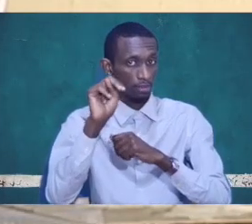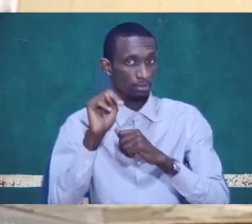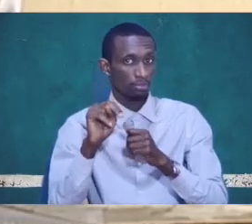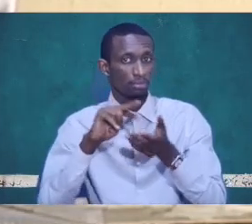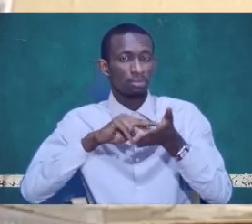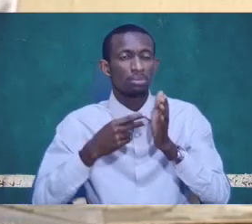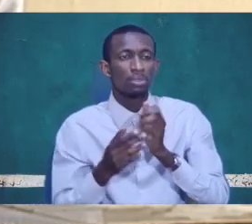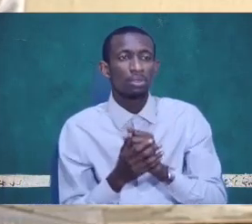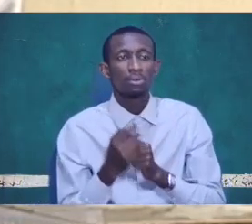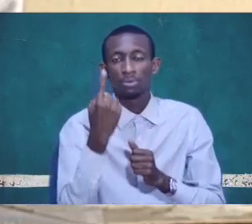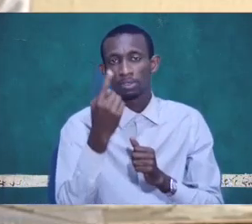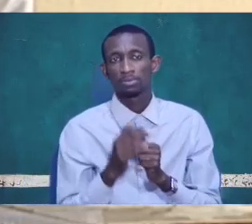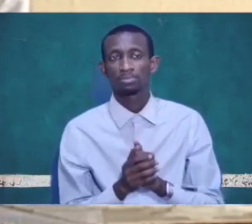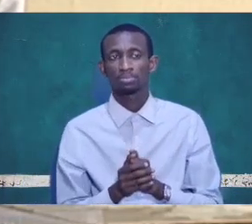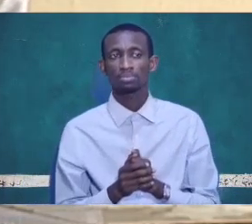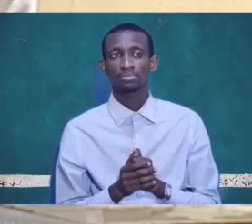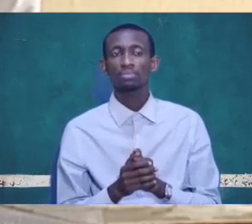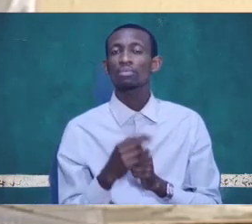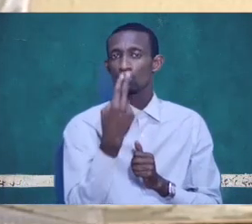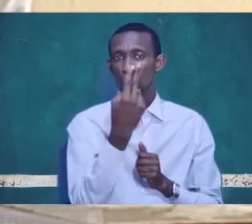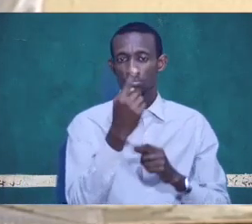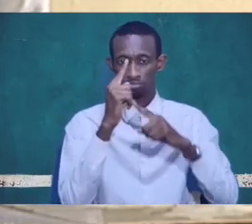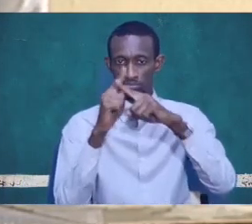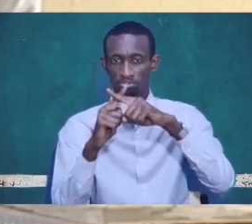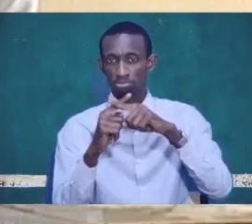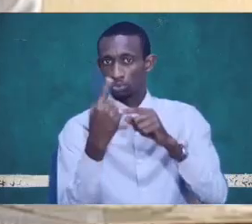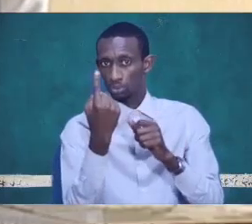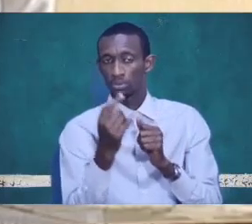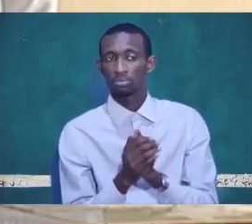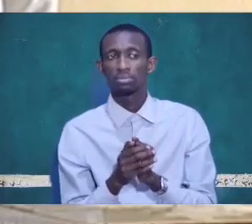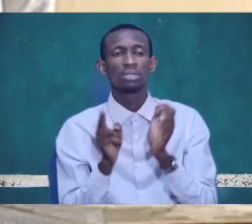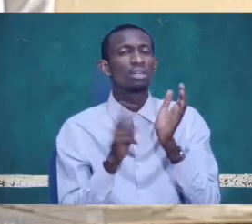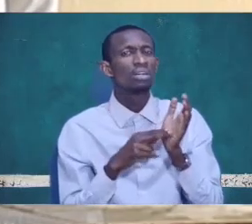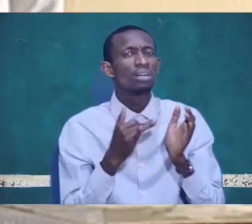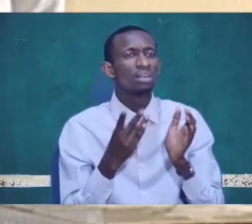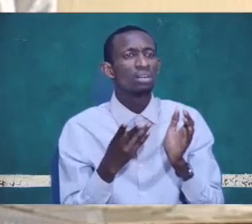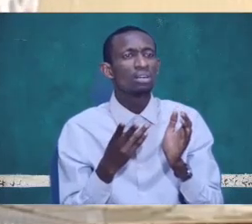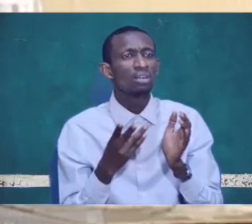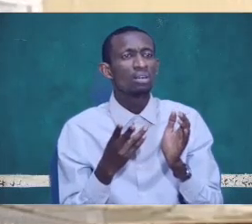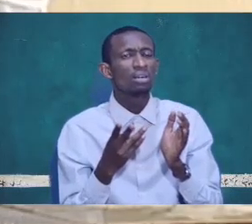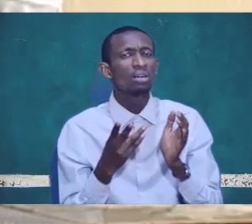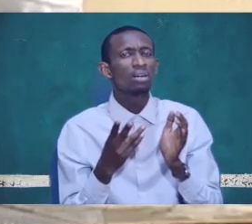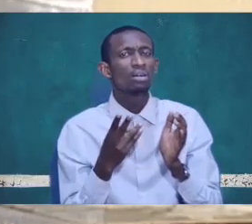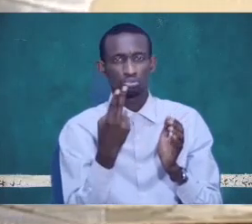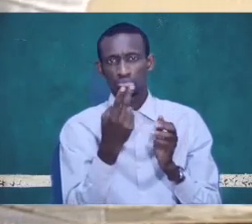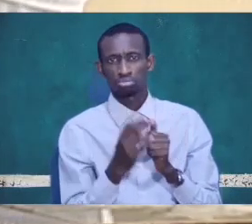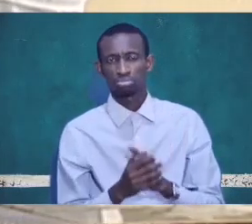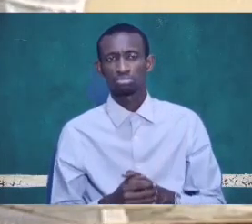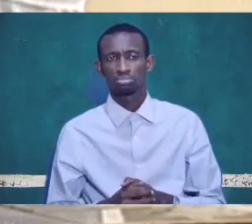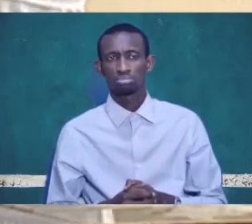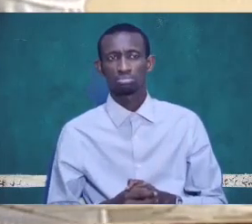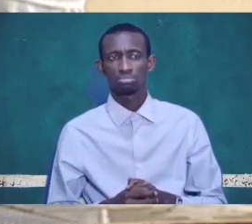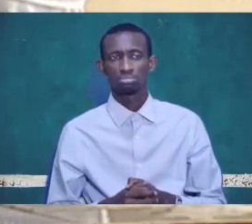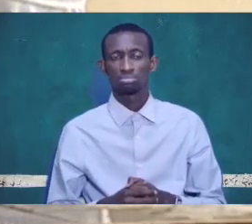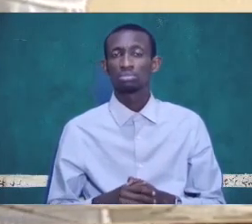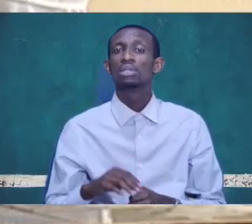1. And 2 times 1 squared, we get 2. For